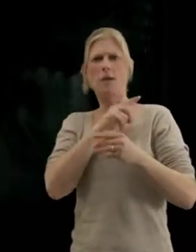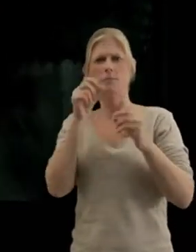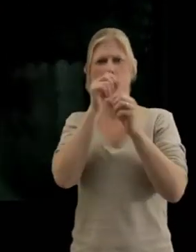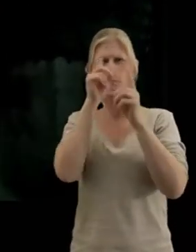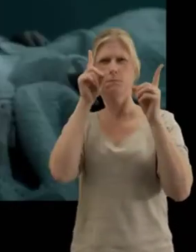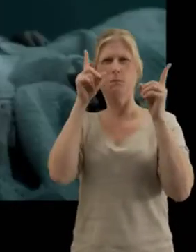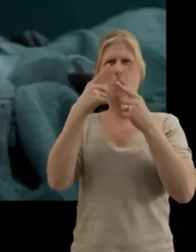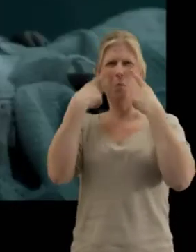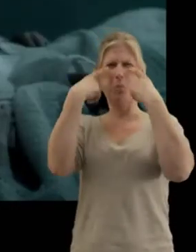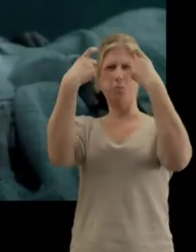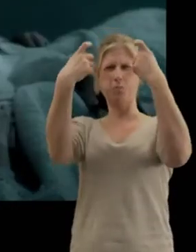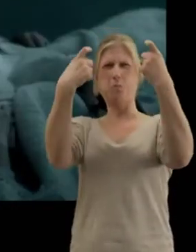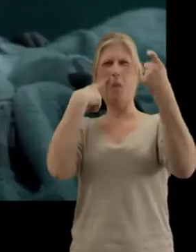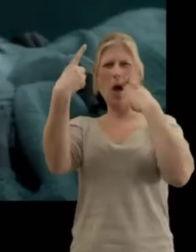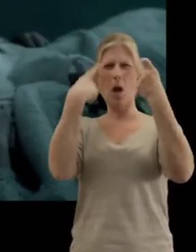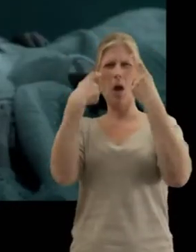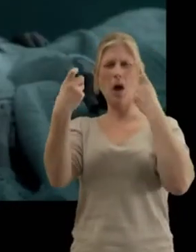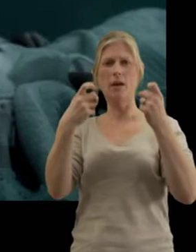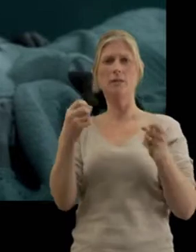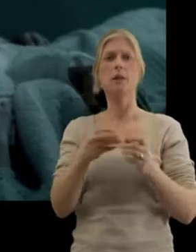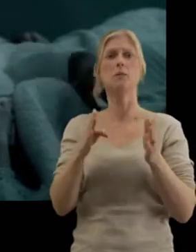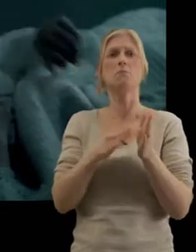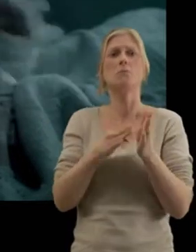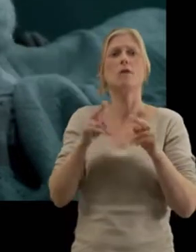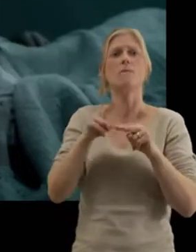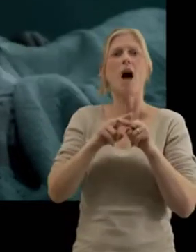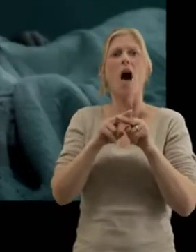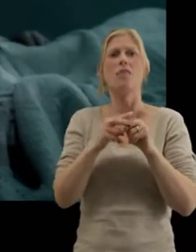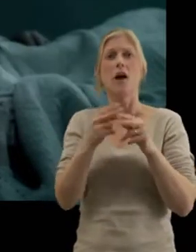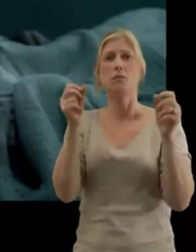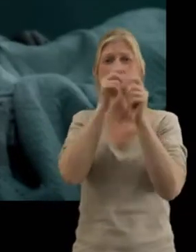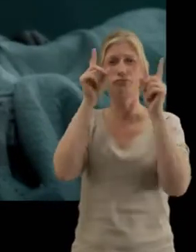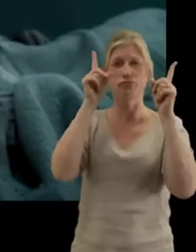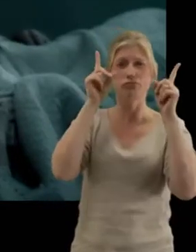that and awoke his parents.